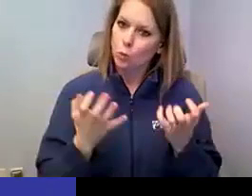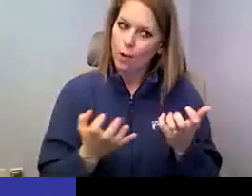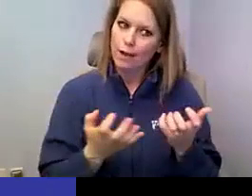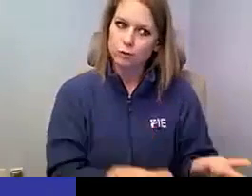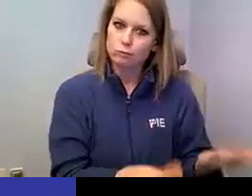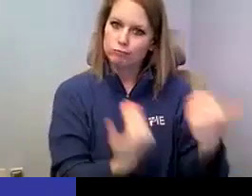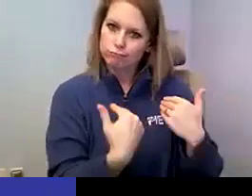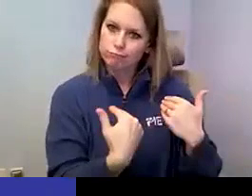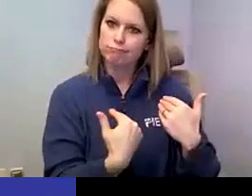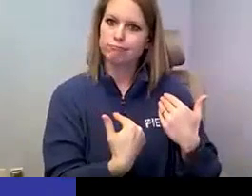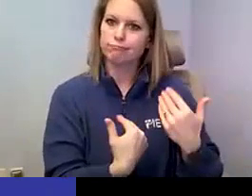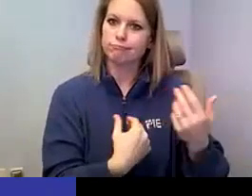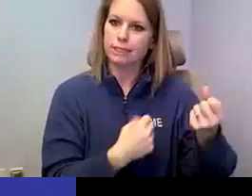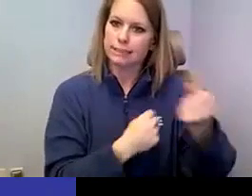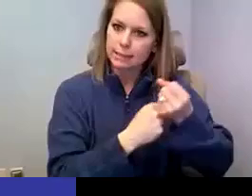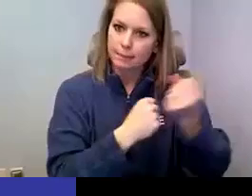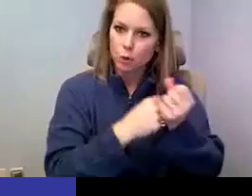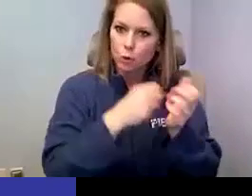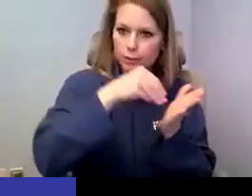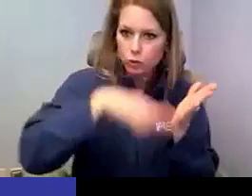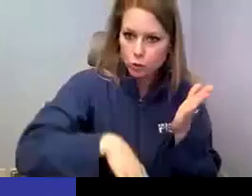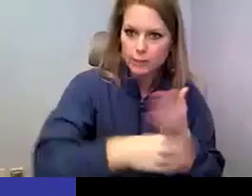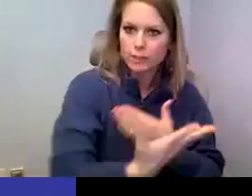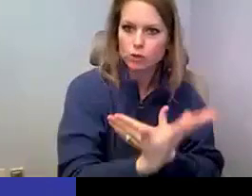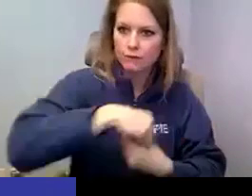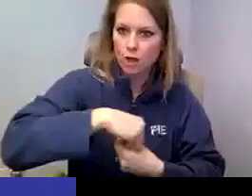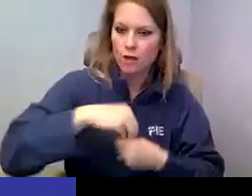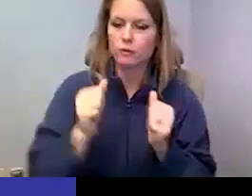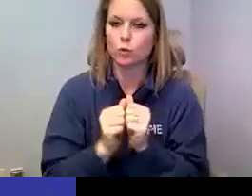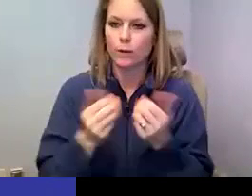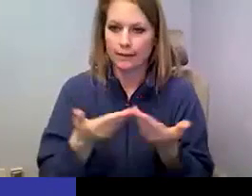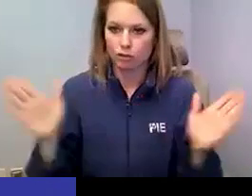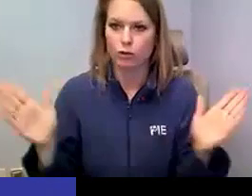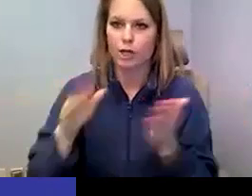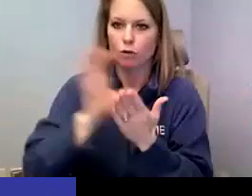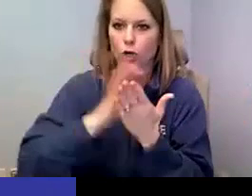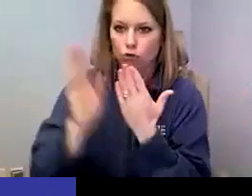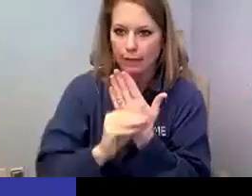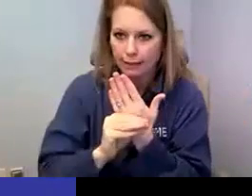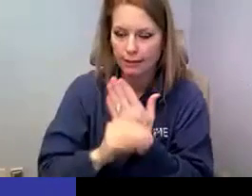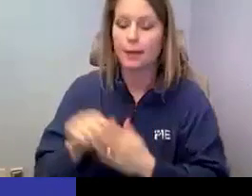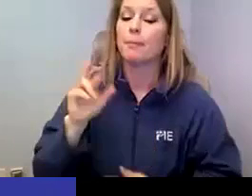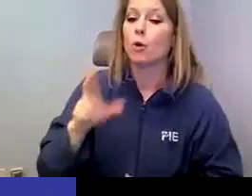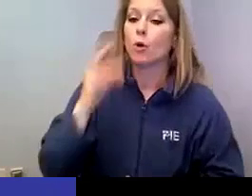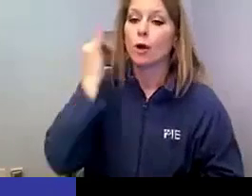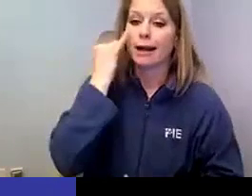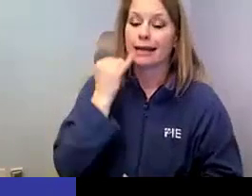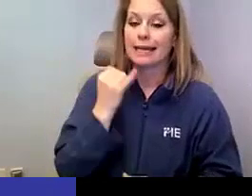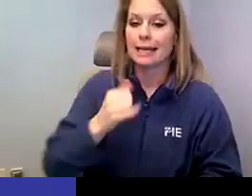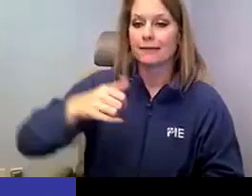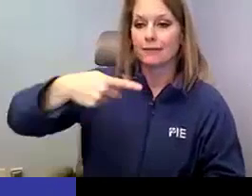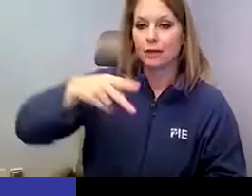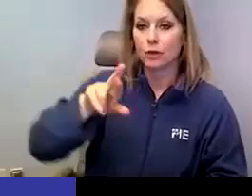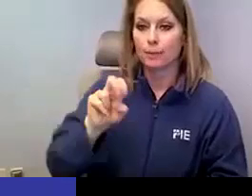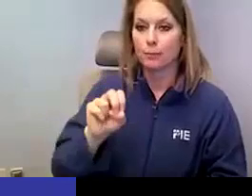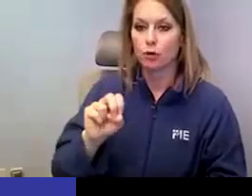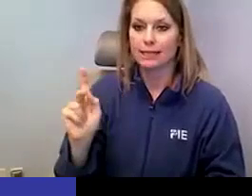and progress in the general curriculum, or for preschool children to participate in appropriate activities.